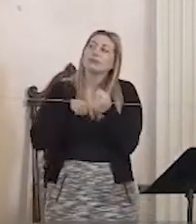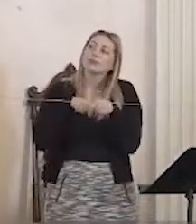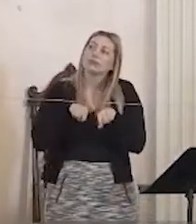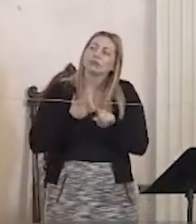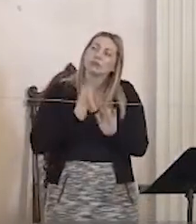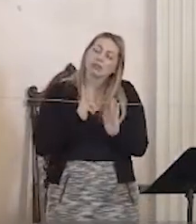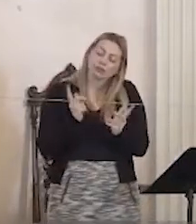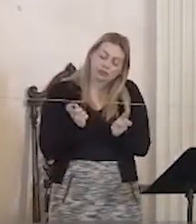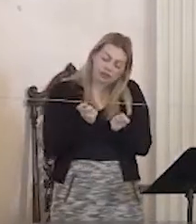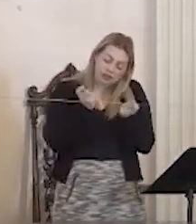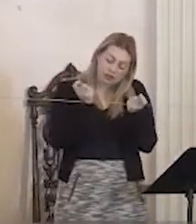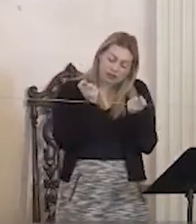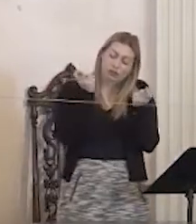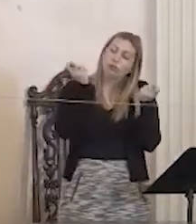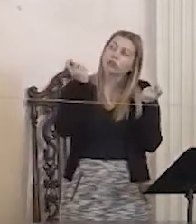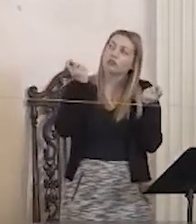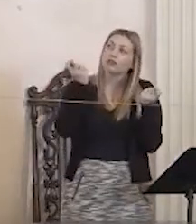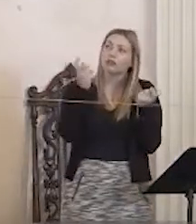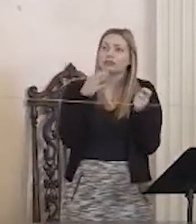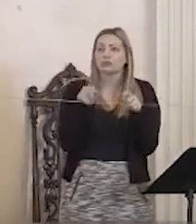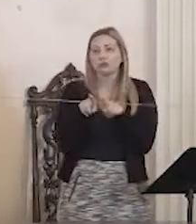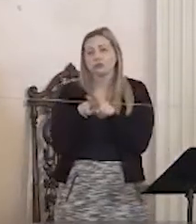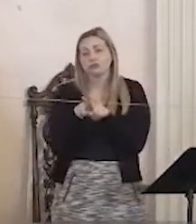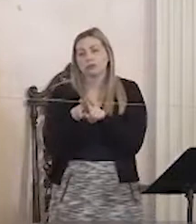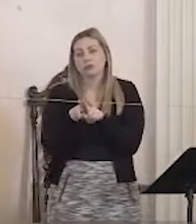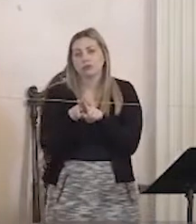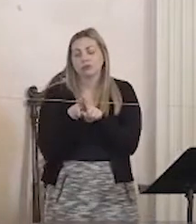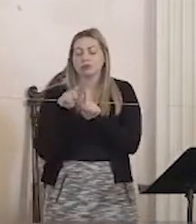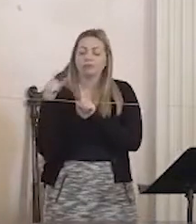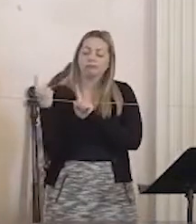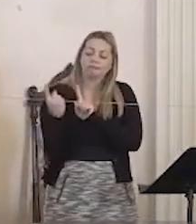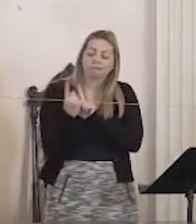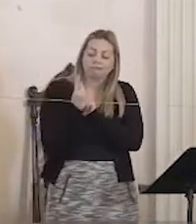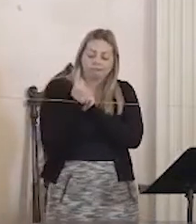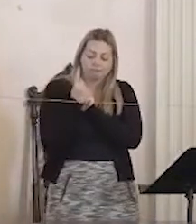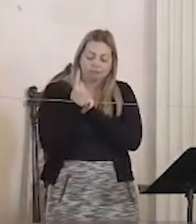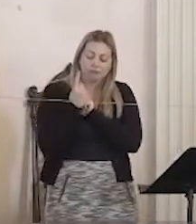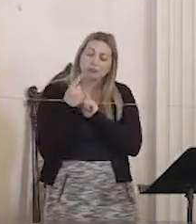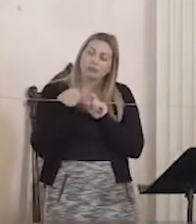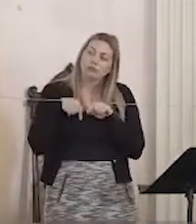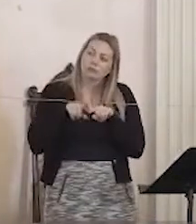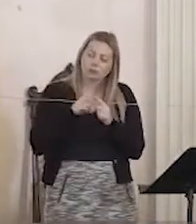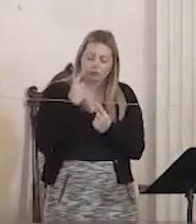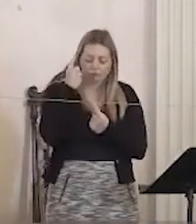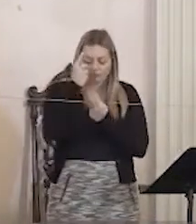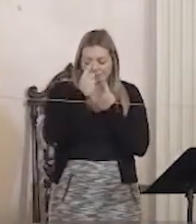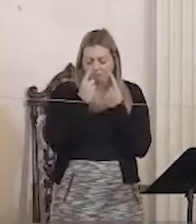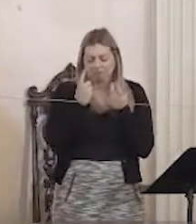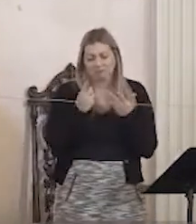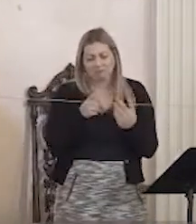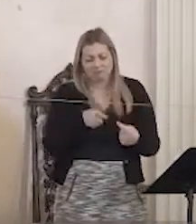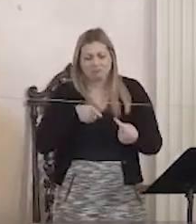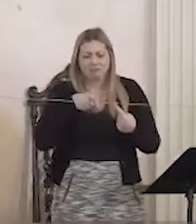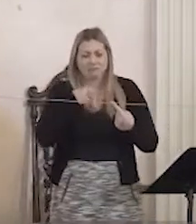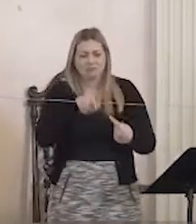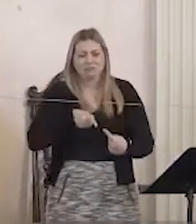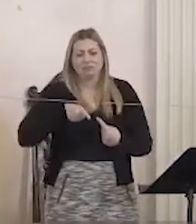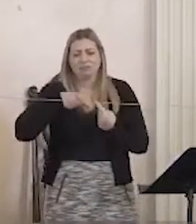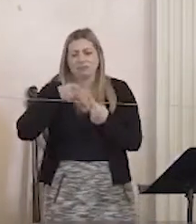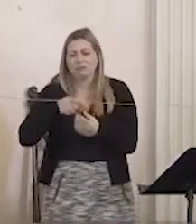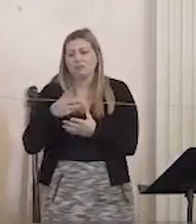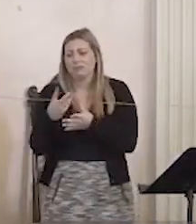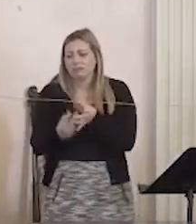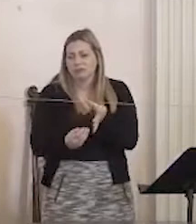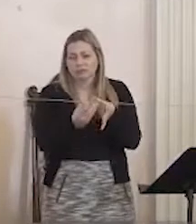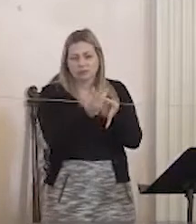our celebrations and hold us close as we navigate so much struggle and